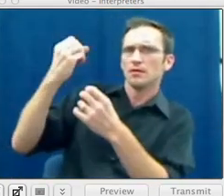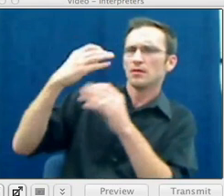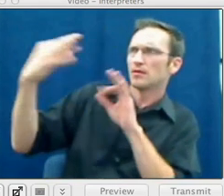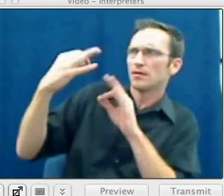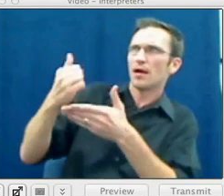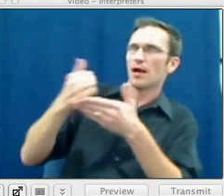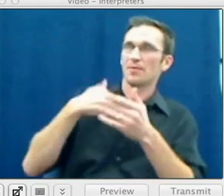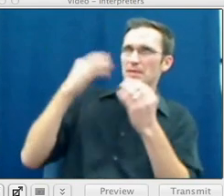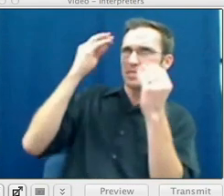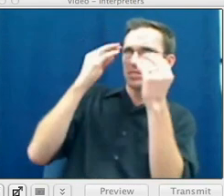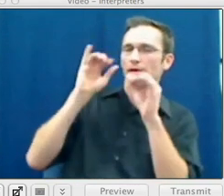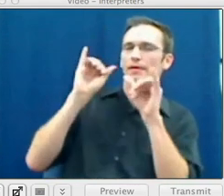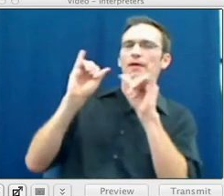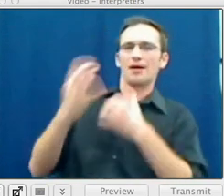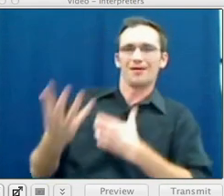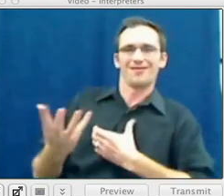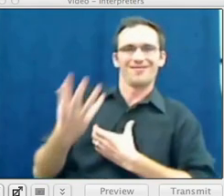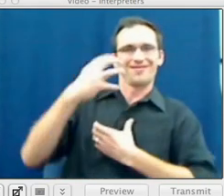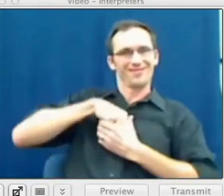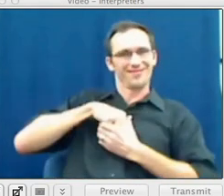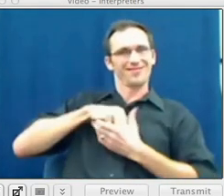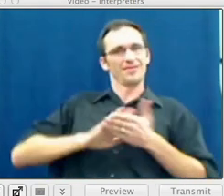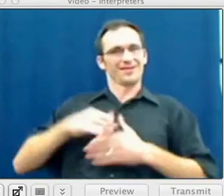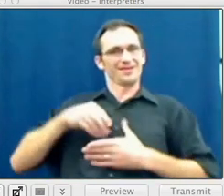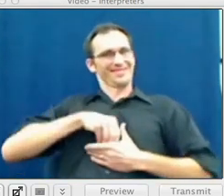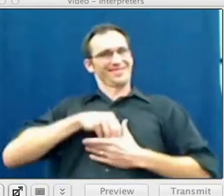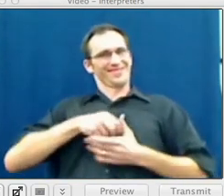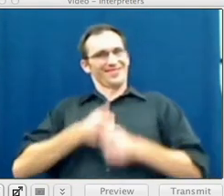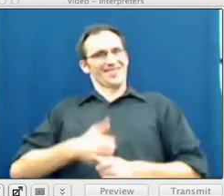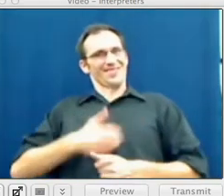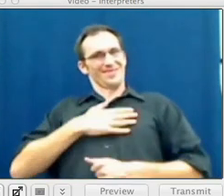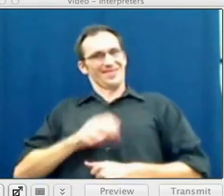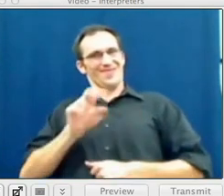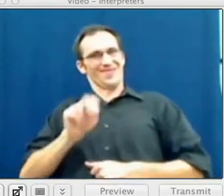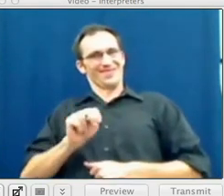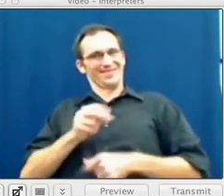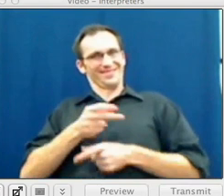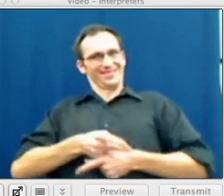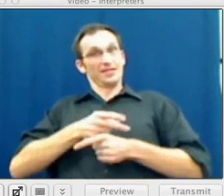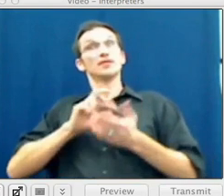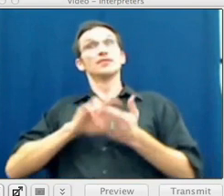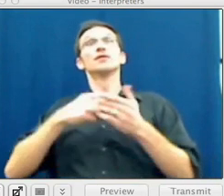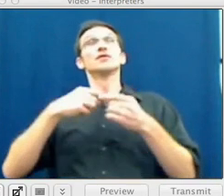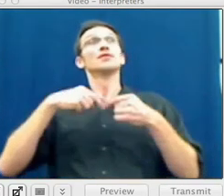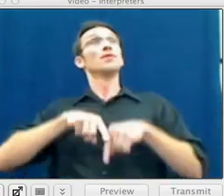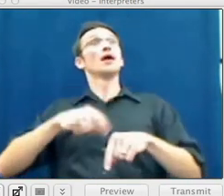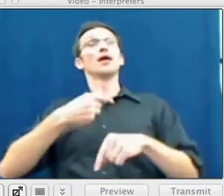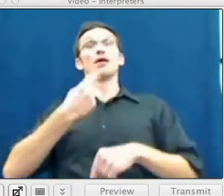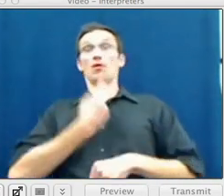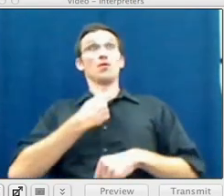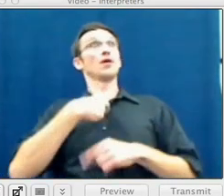process for themselves so that when they're out there working, in essence, they're being